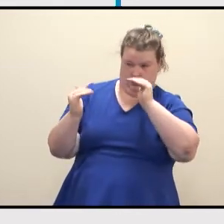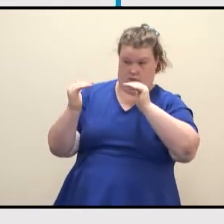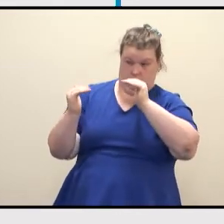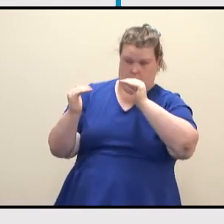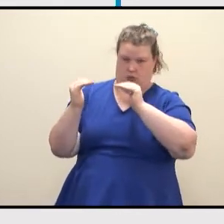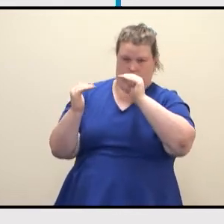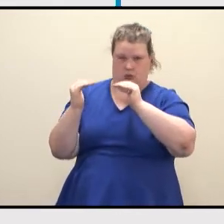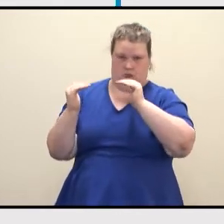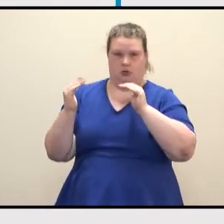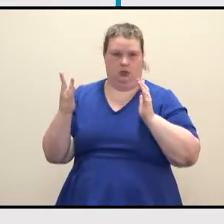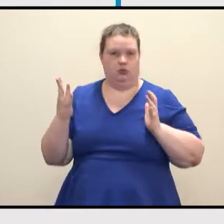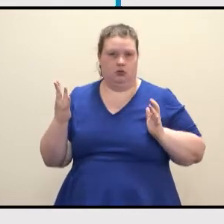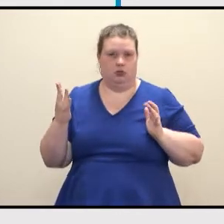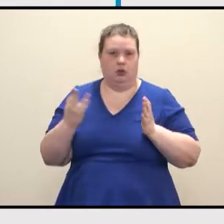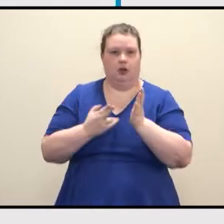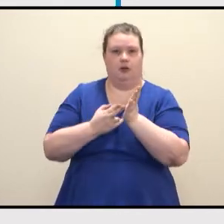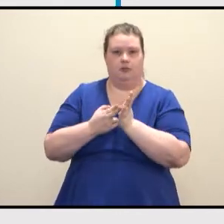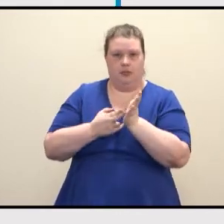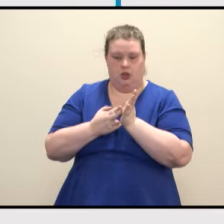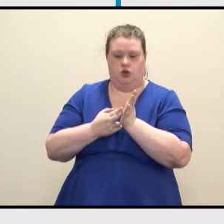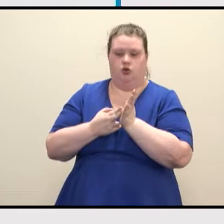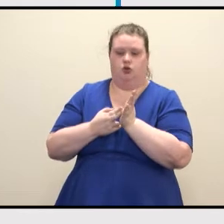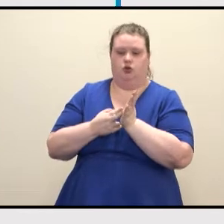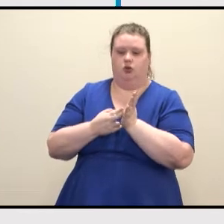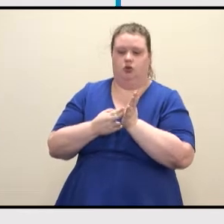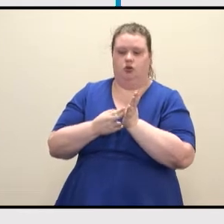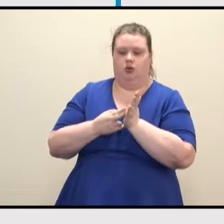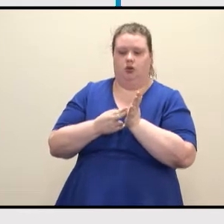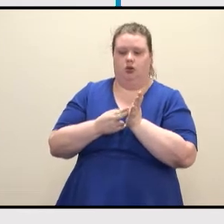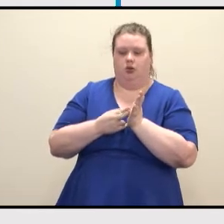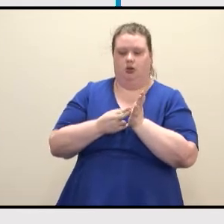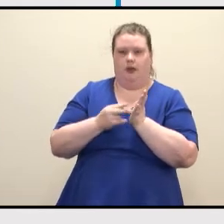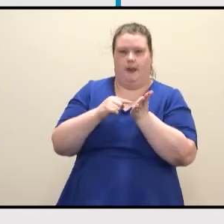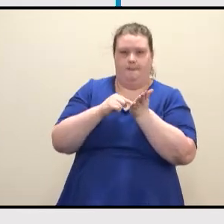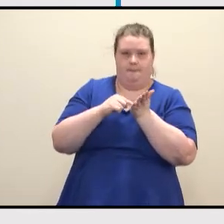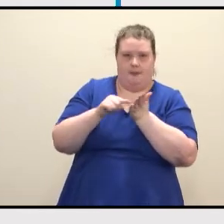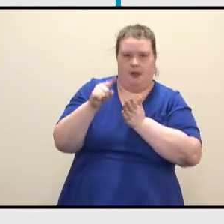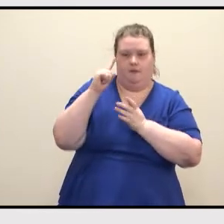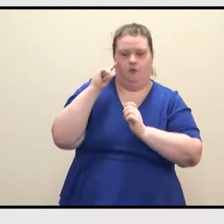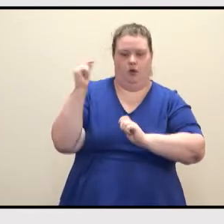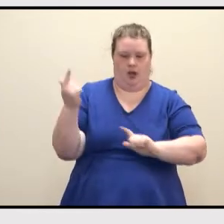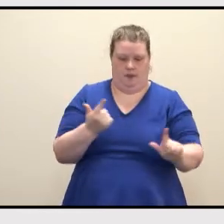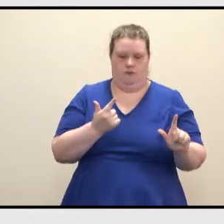are strong and aligned to make sure that competitive pay is for every employee.